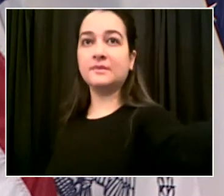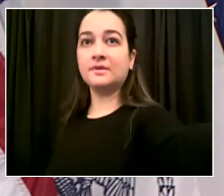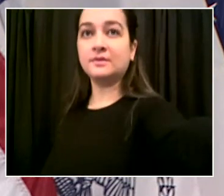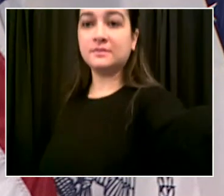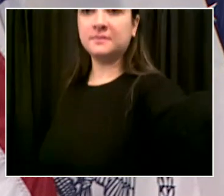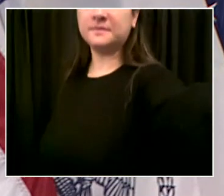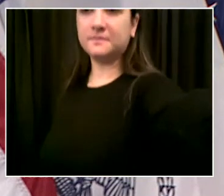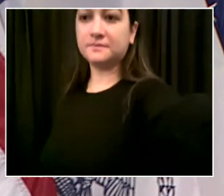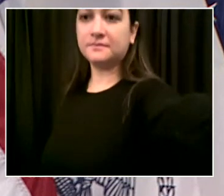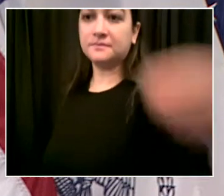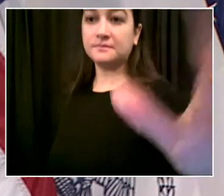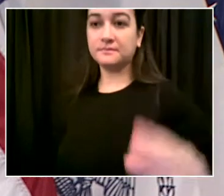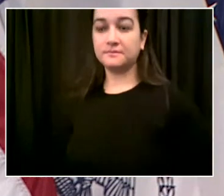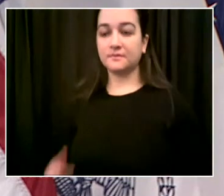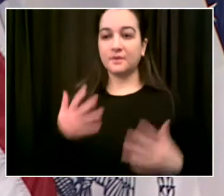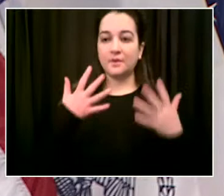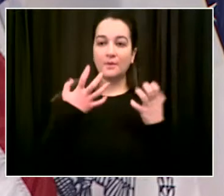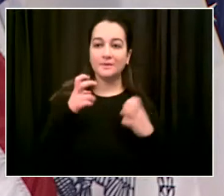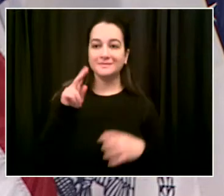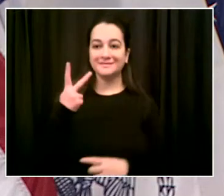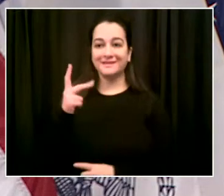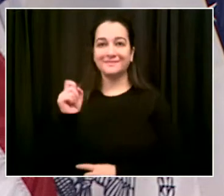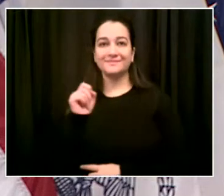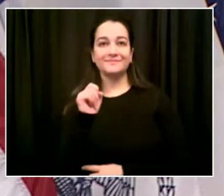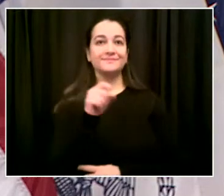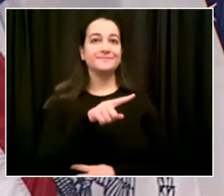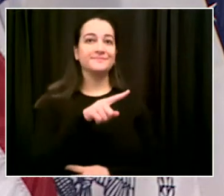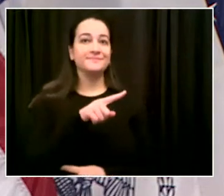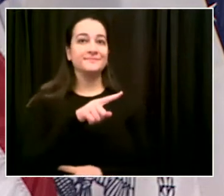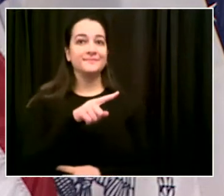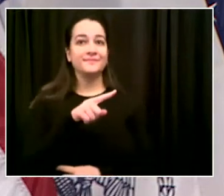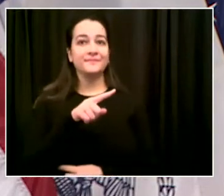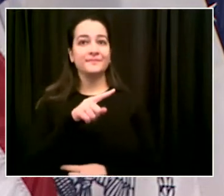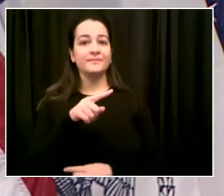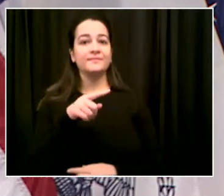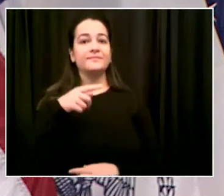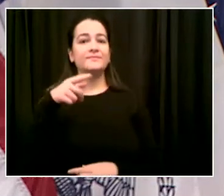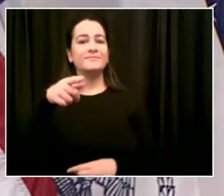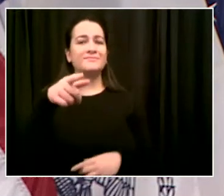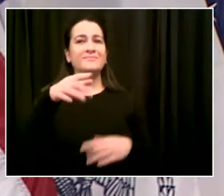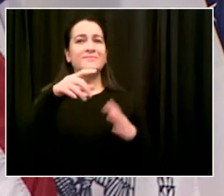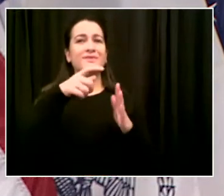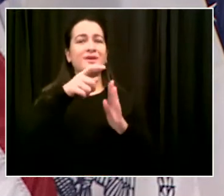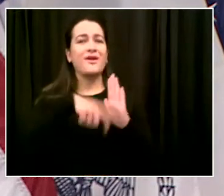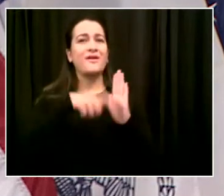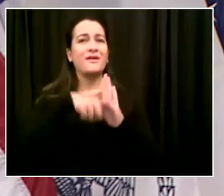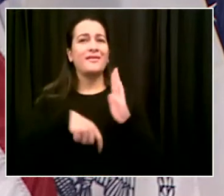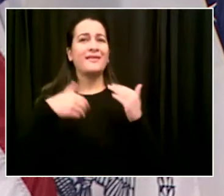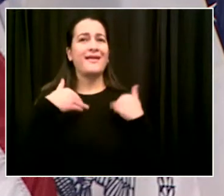about 10,000 students compared to the last school year.